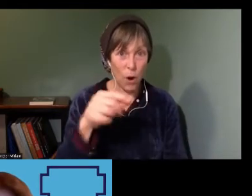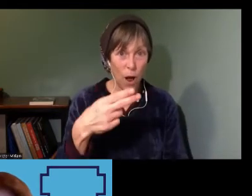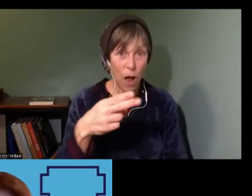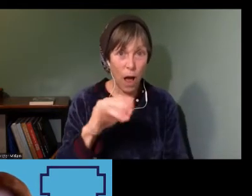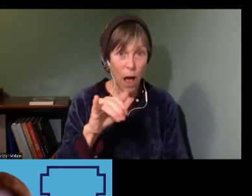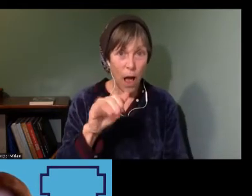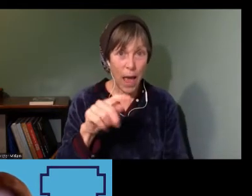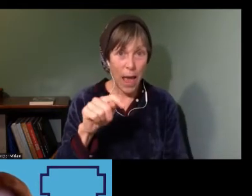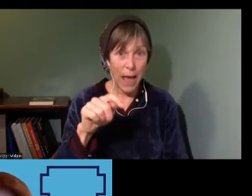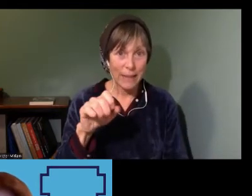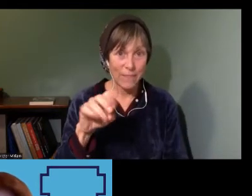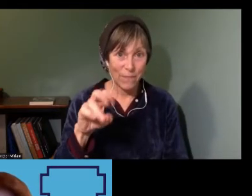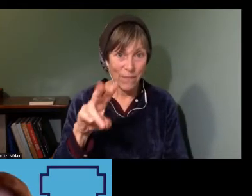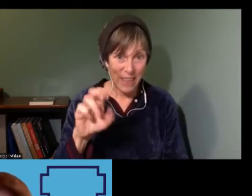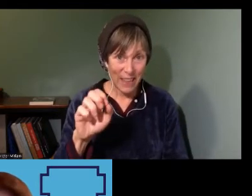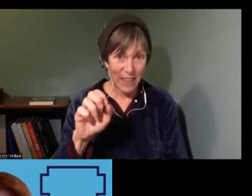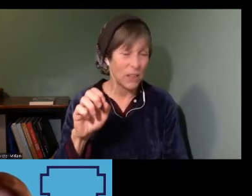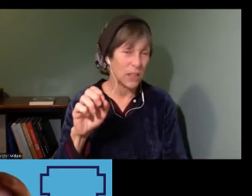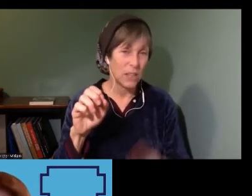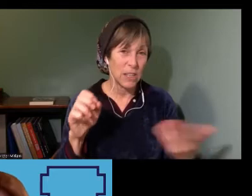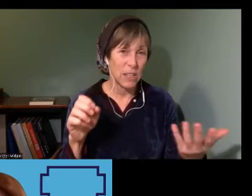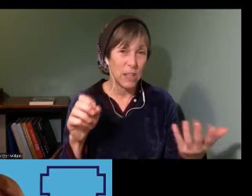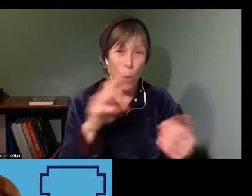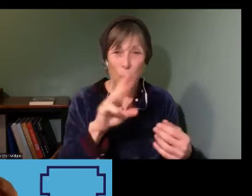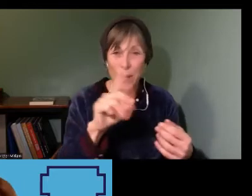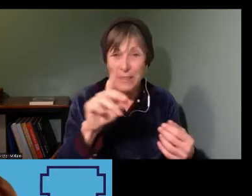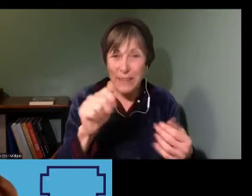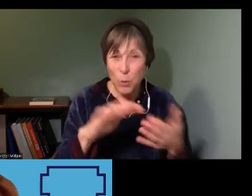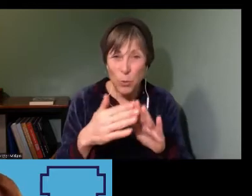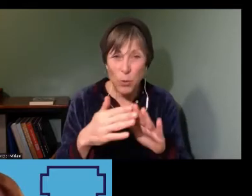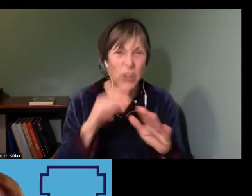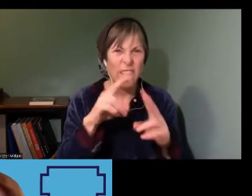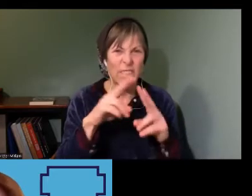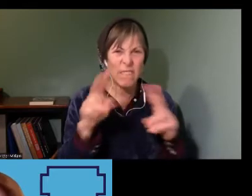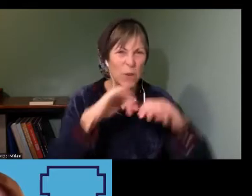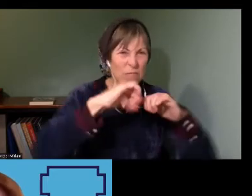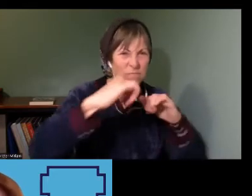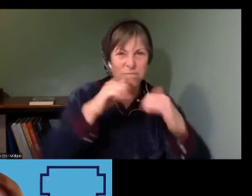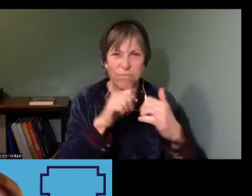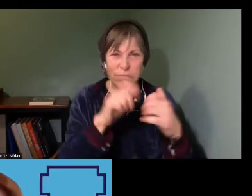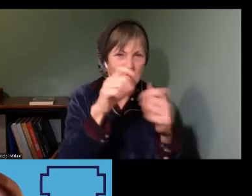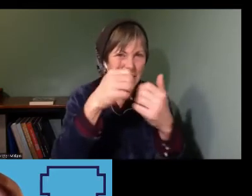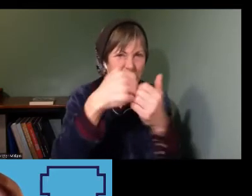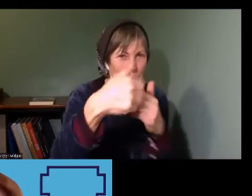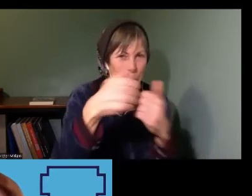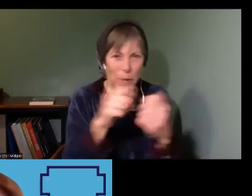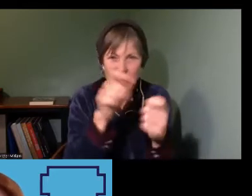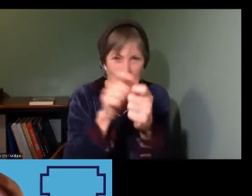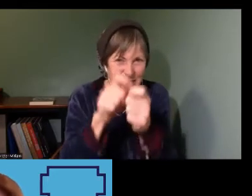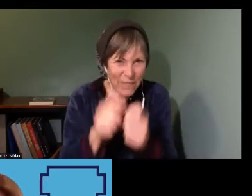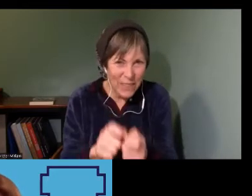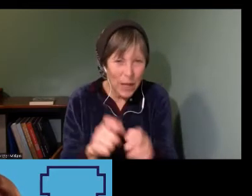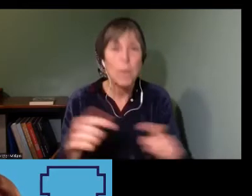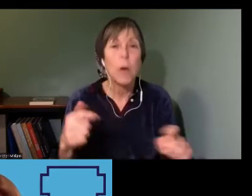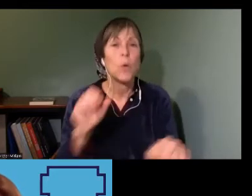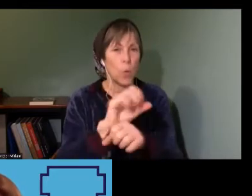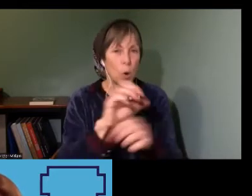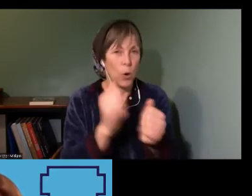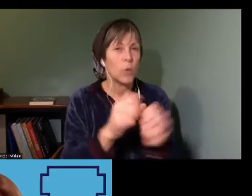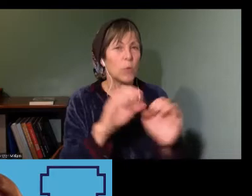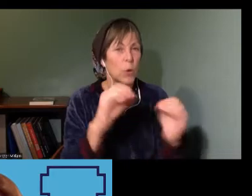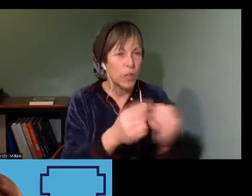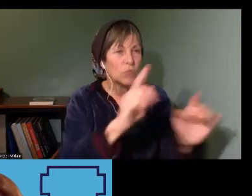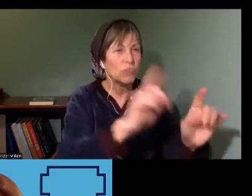granular in terms of our specific outreach strategy however we do um work with different organizations